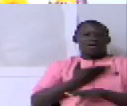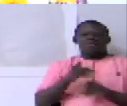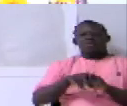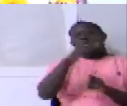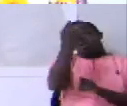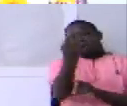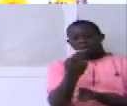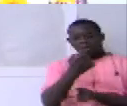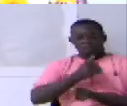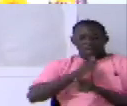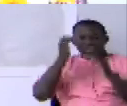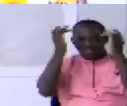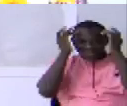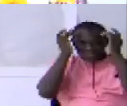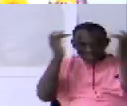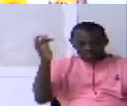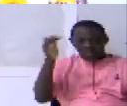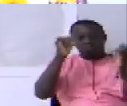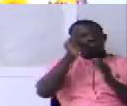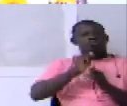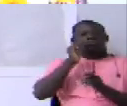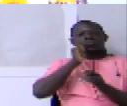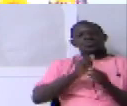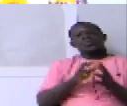except my skills